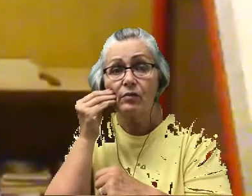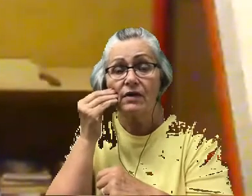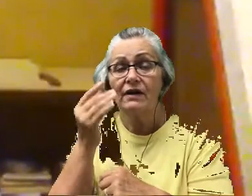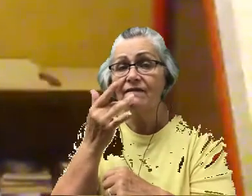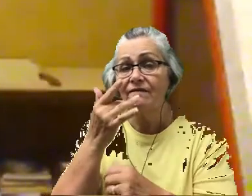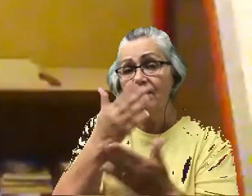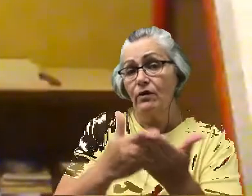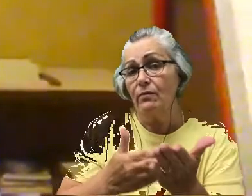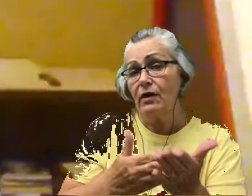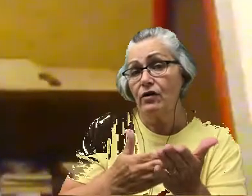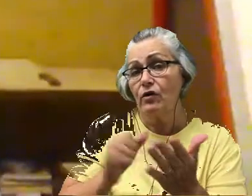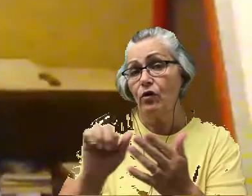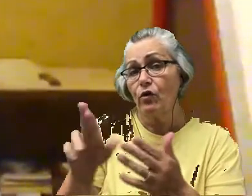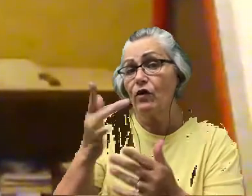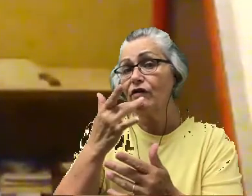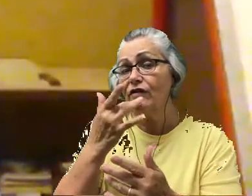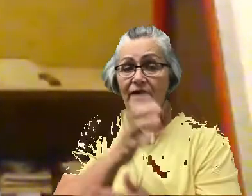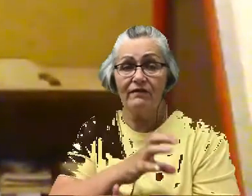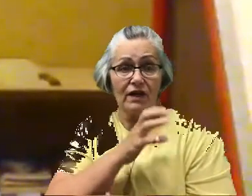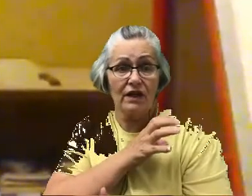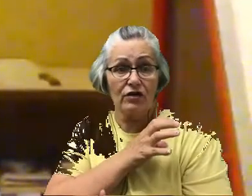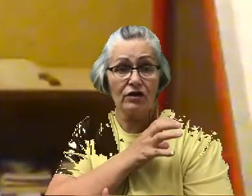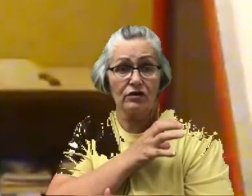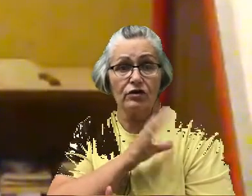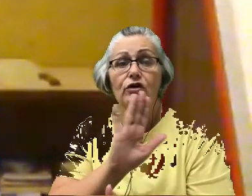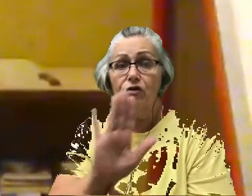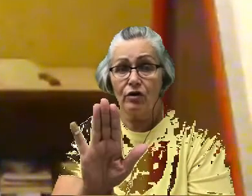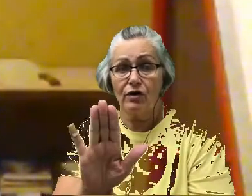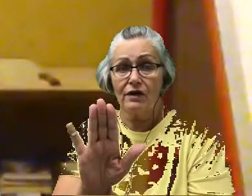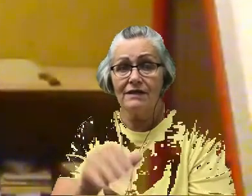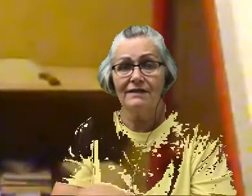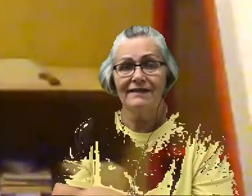part of this story or a favorite character. All right, talk to you later.